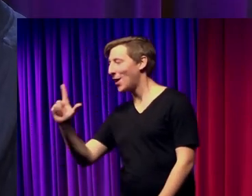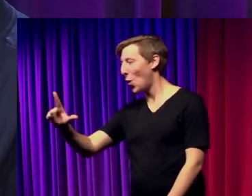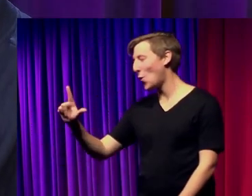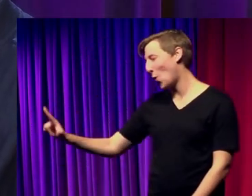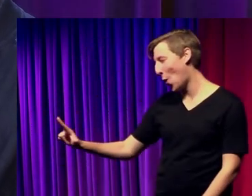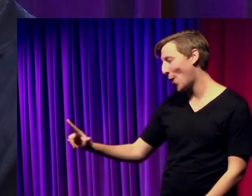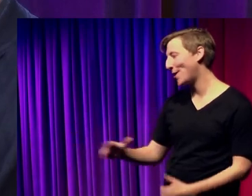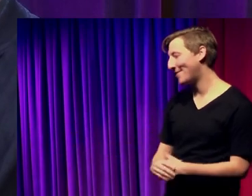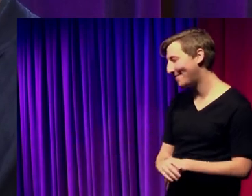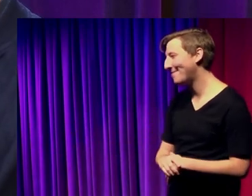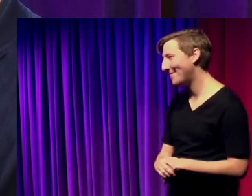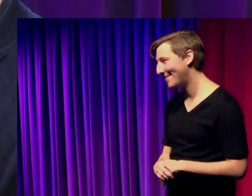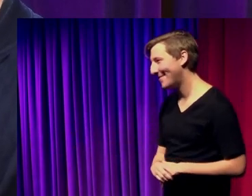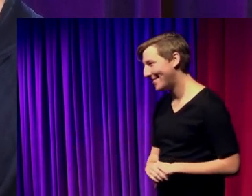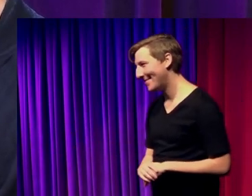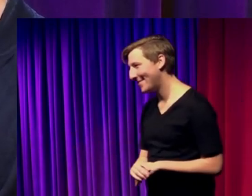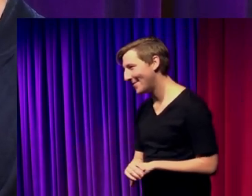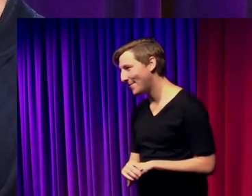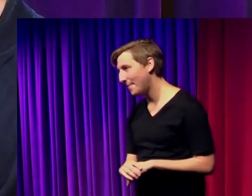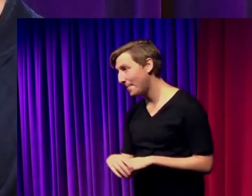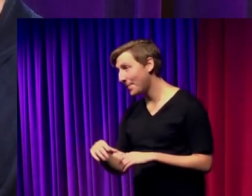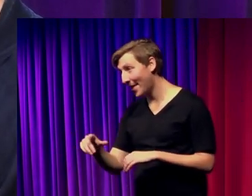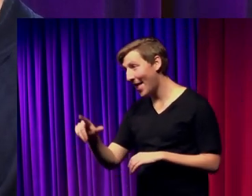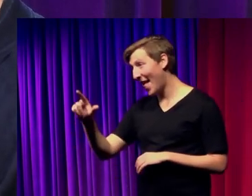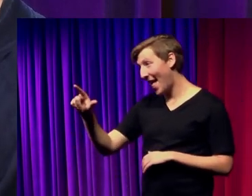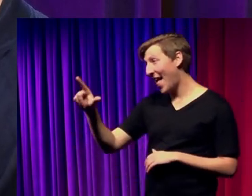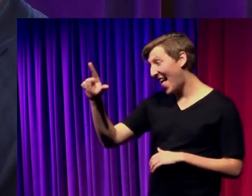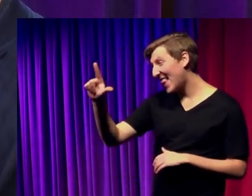Also, our landlord, Greg,